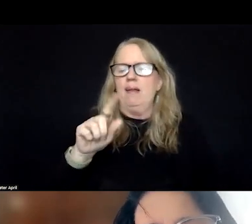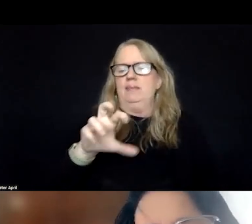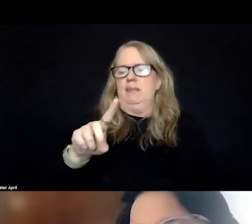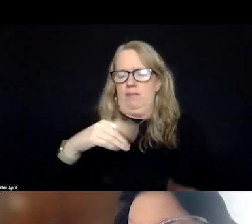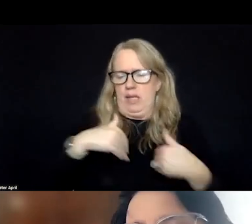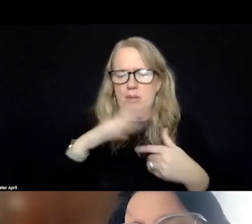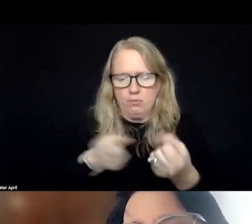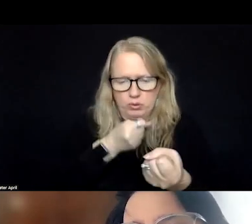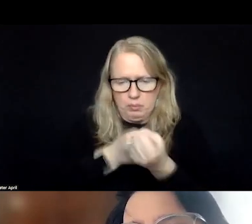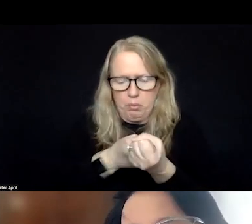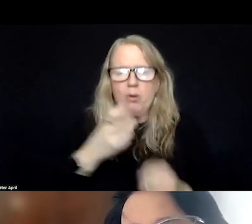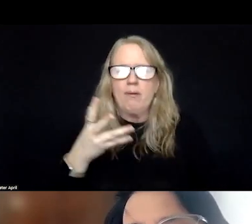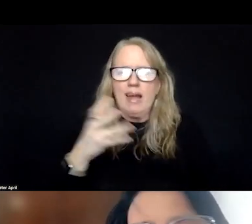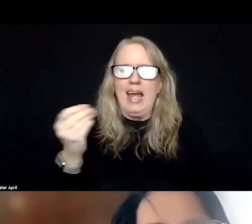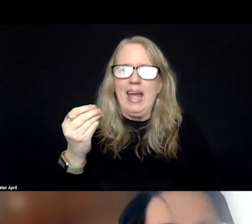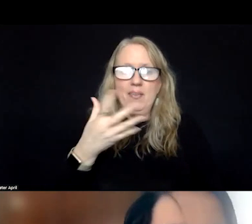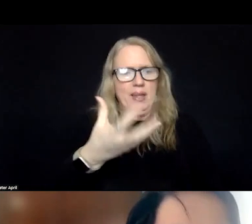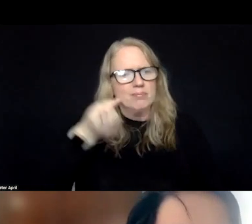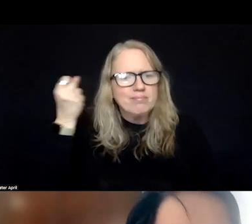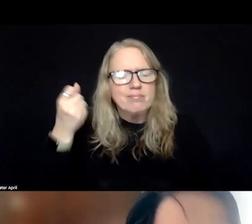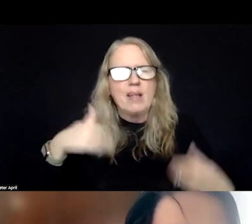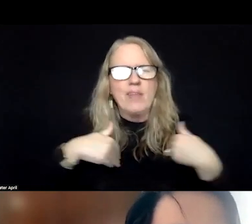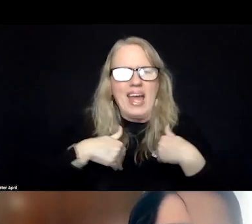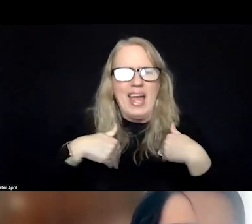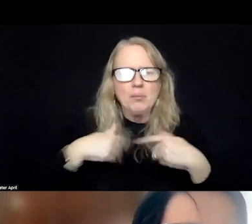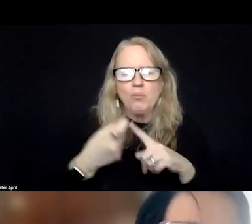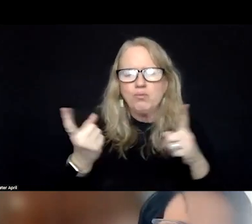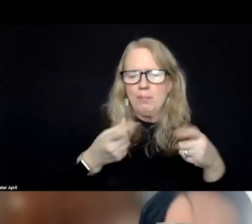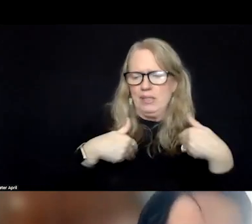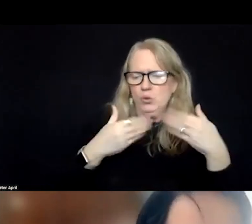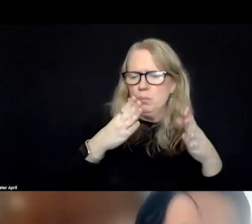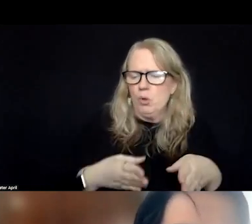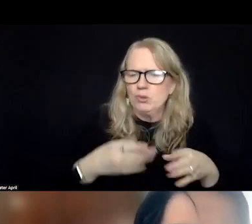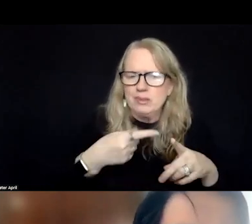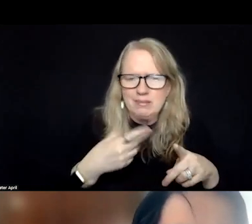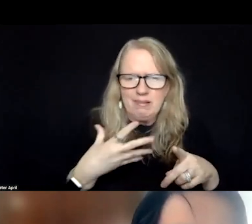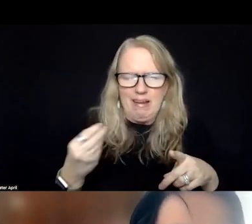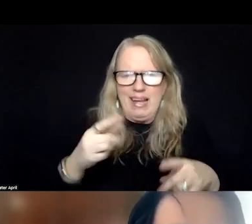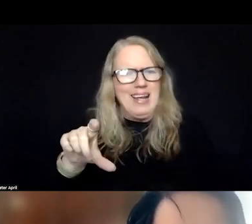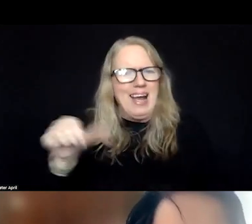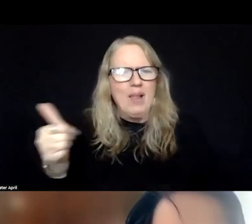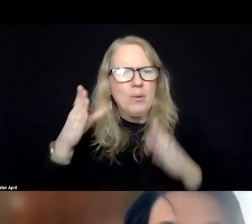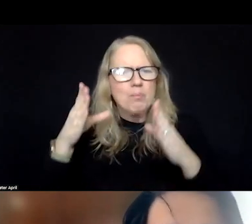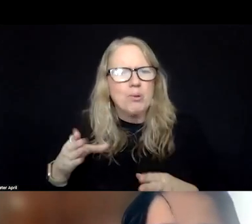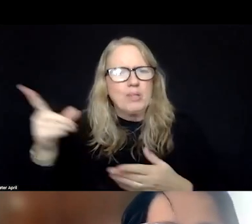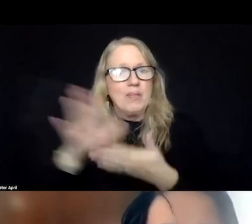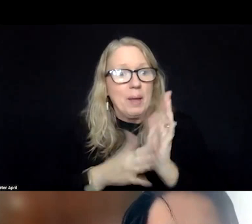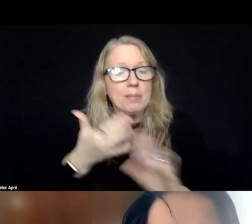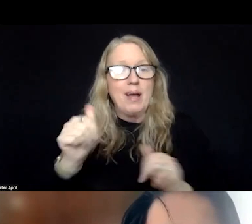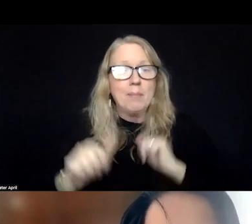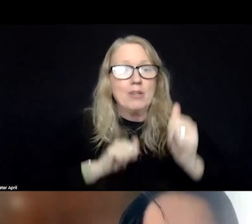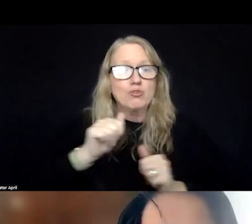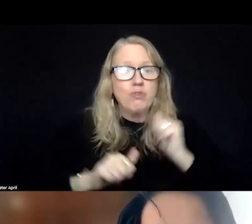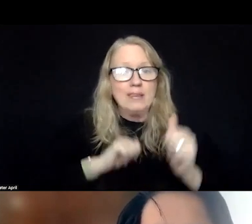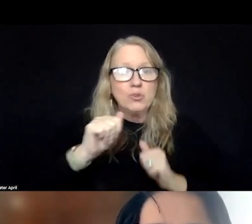support, and the stuffed animal was removed from that youth. And then another person who became aggressive and